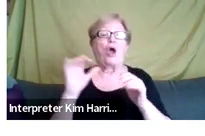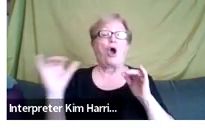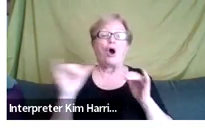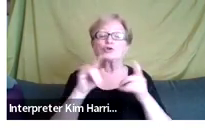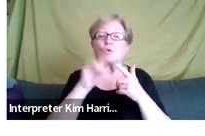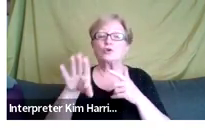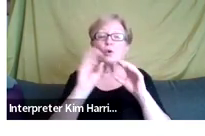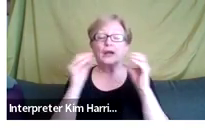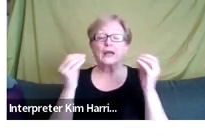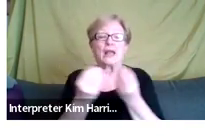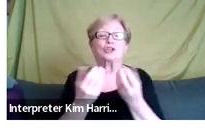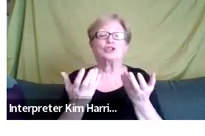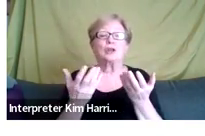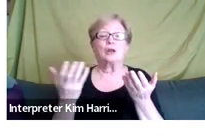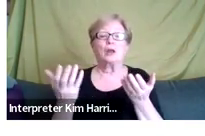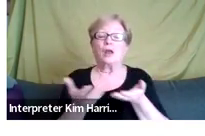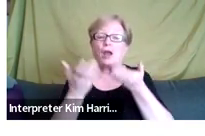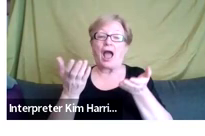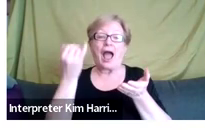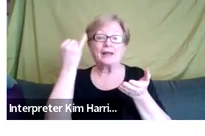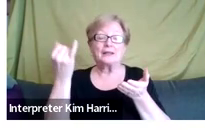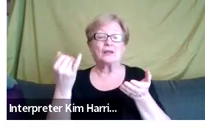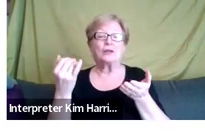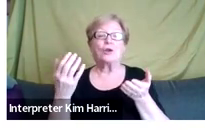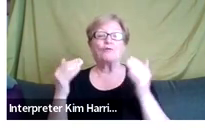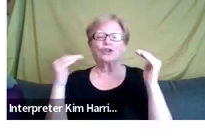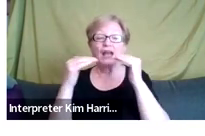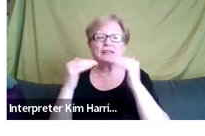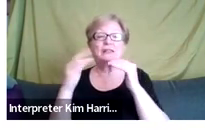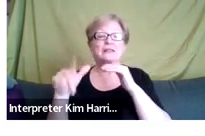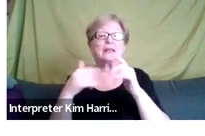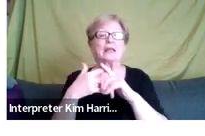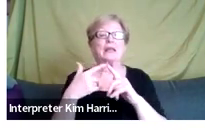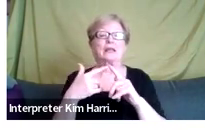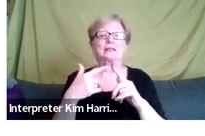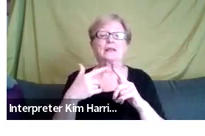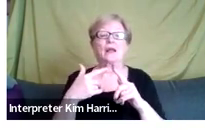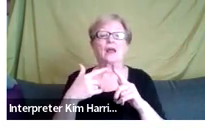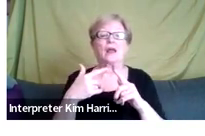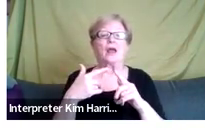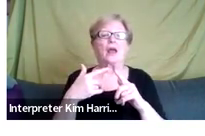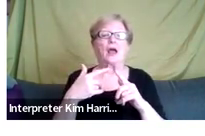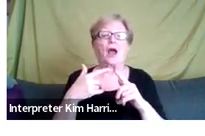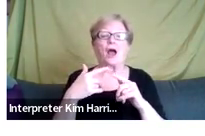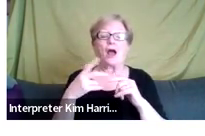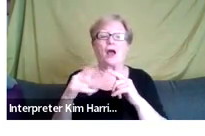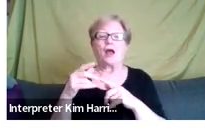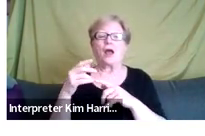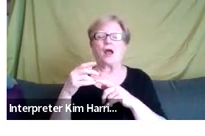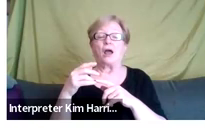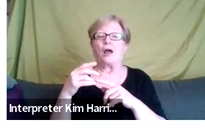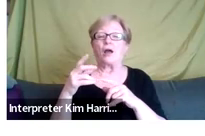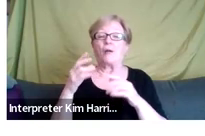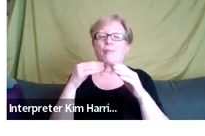another proponent of disability justice is in anti-capitalist politics. So again, understanding